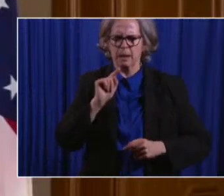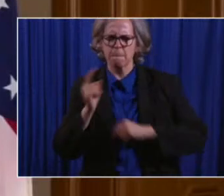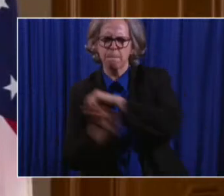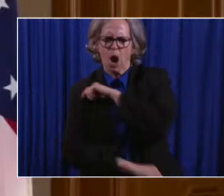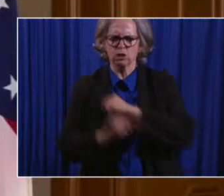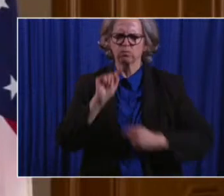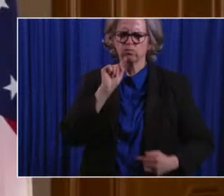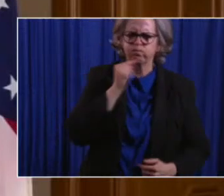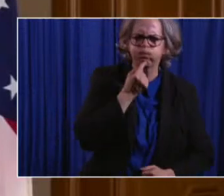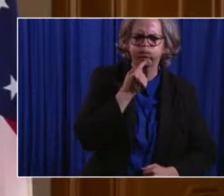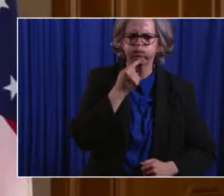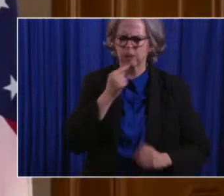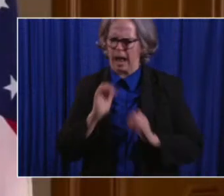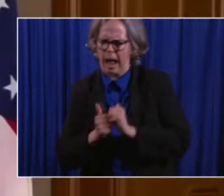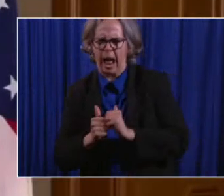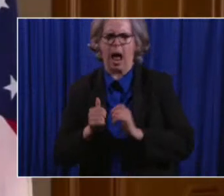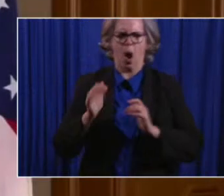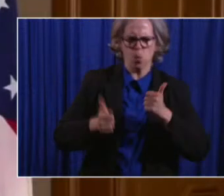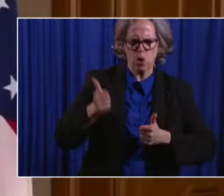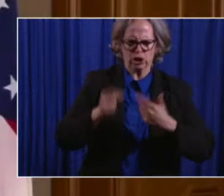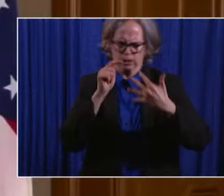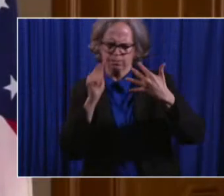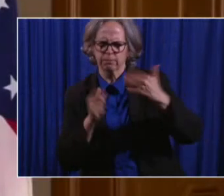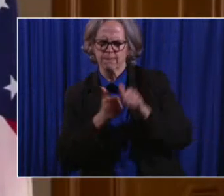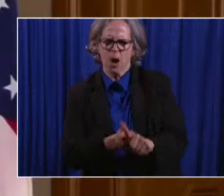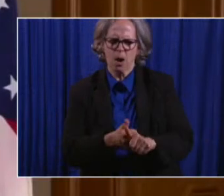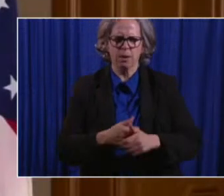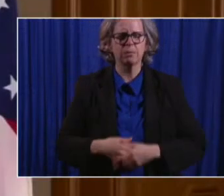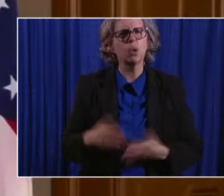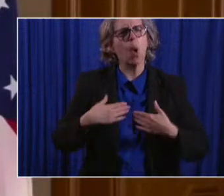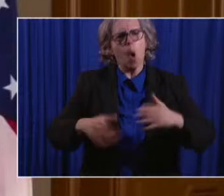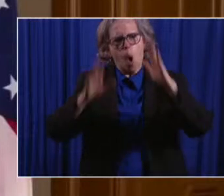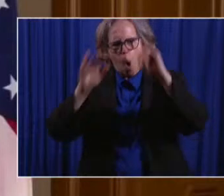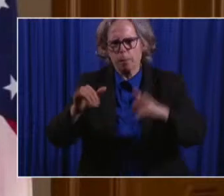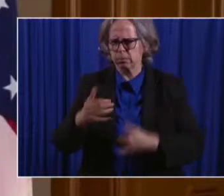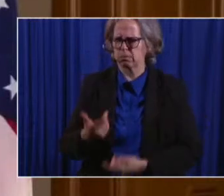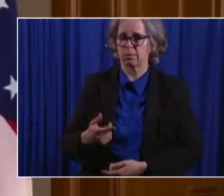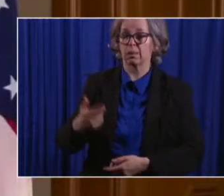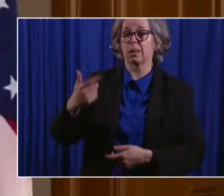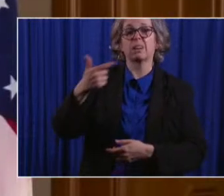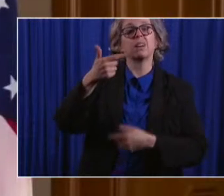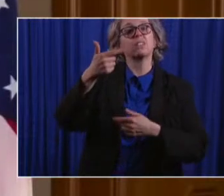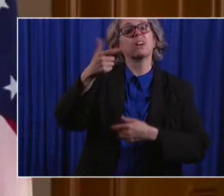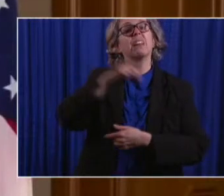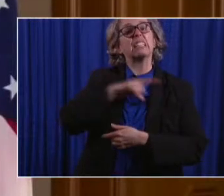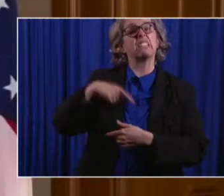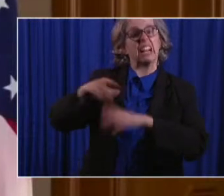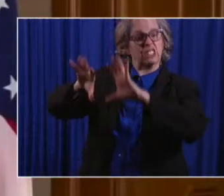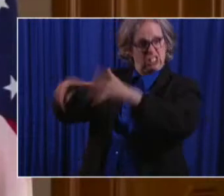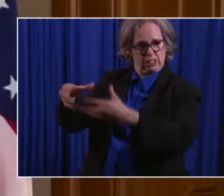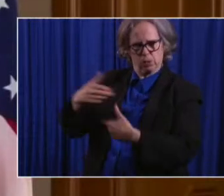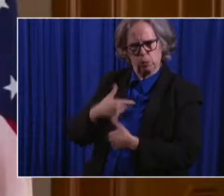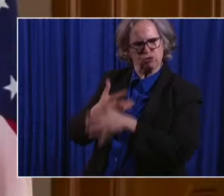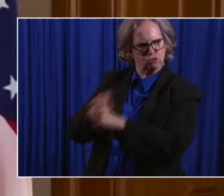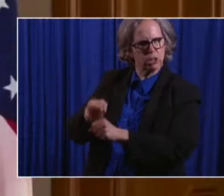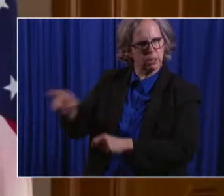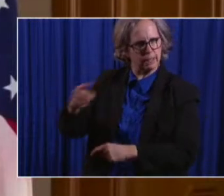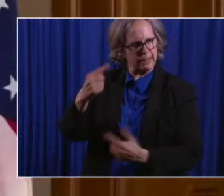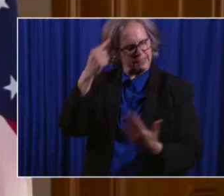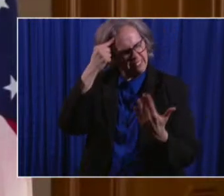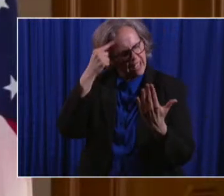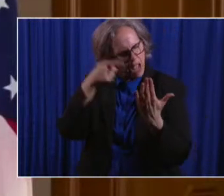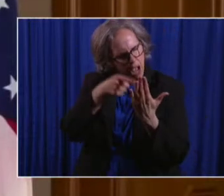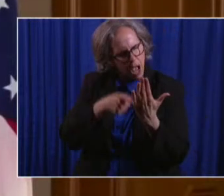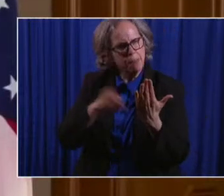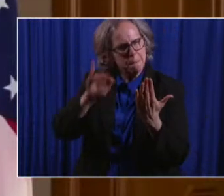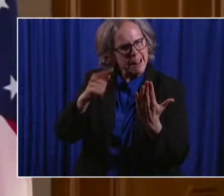I just hope the General Assembly, I trust the General Assembly will look at this again because this